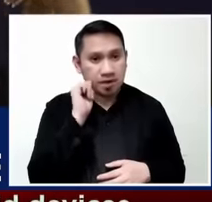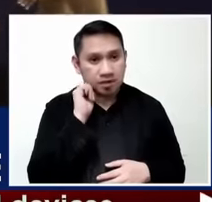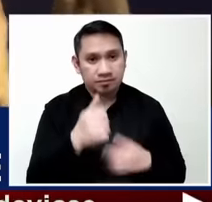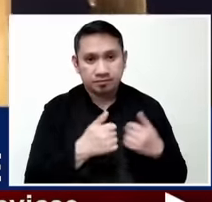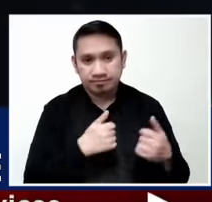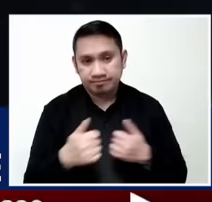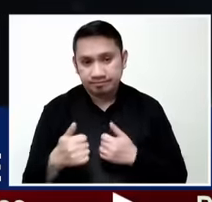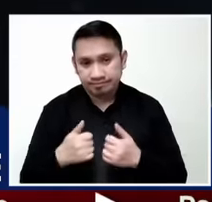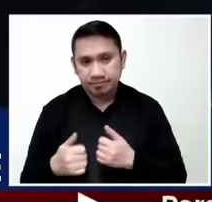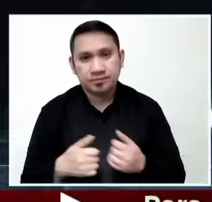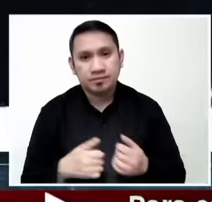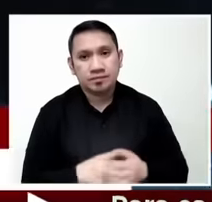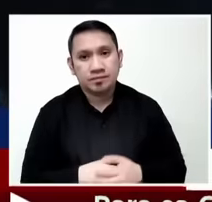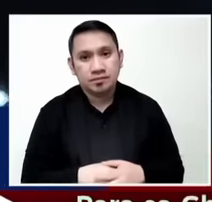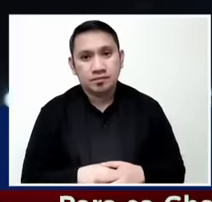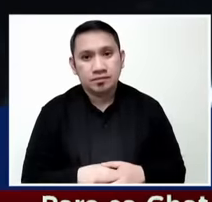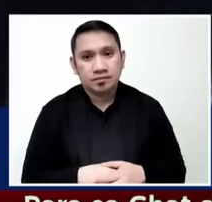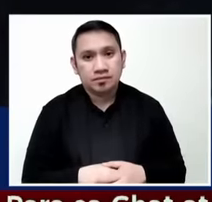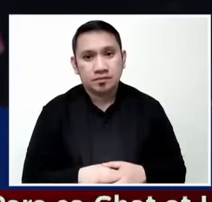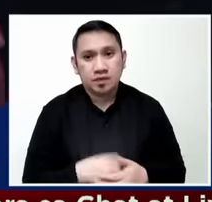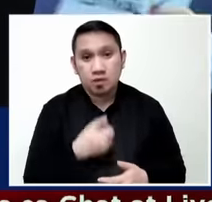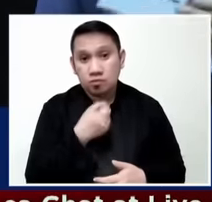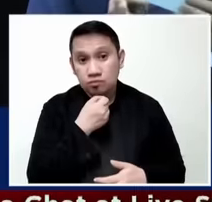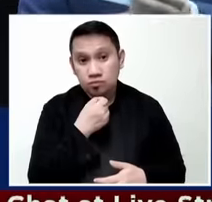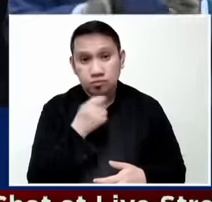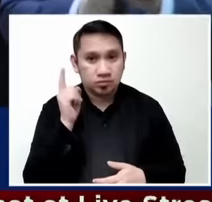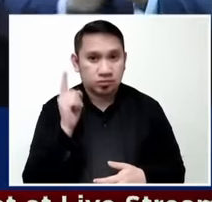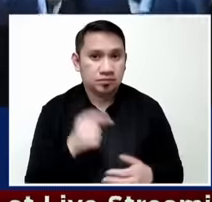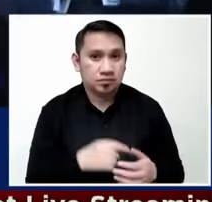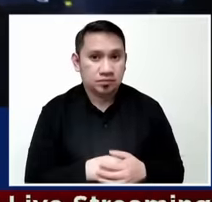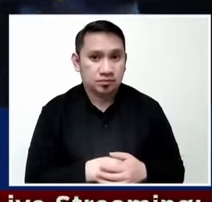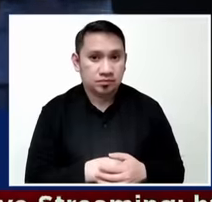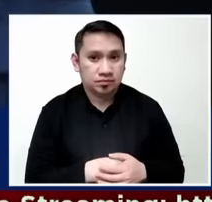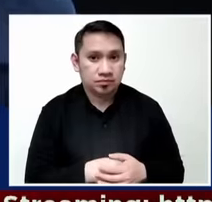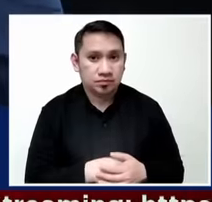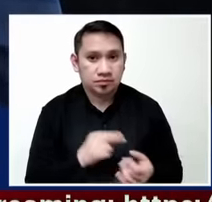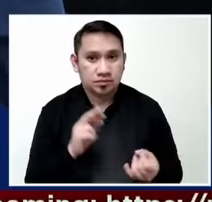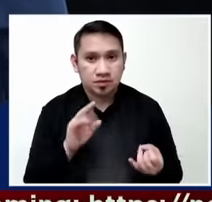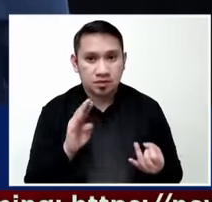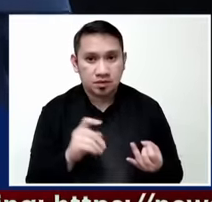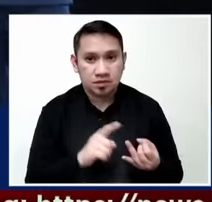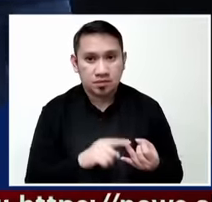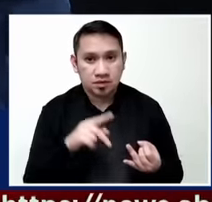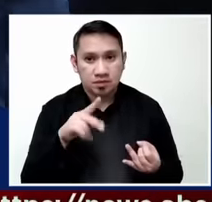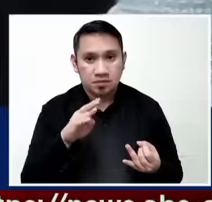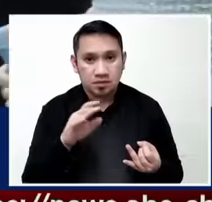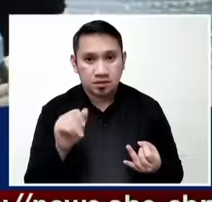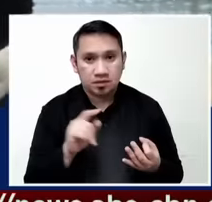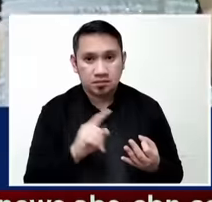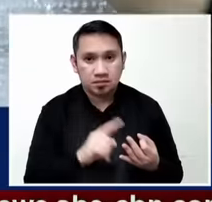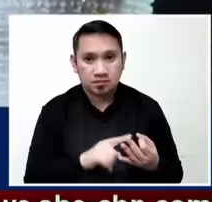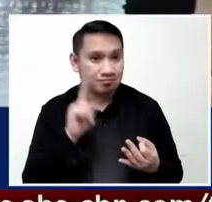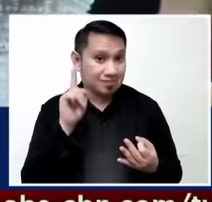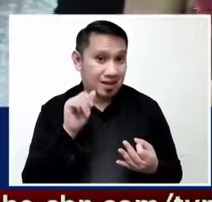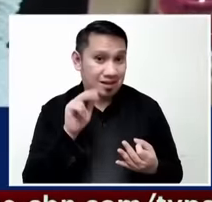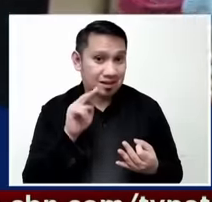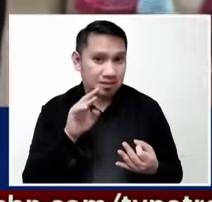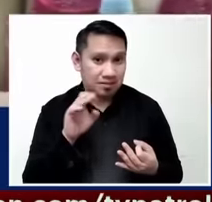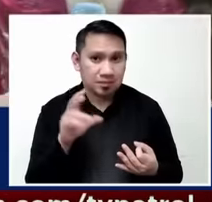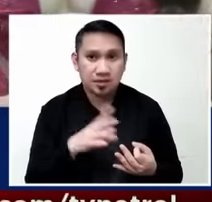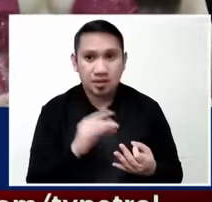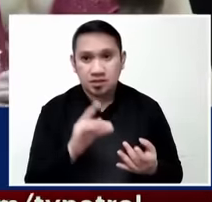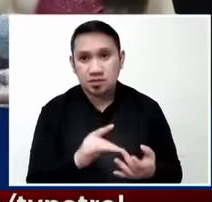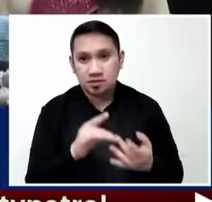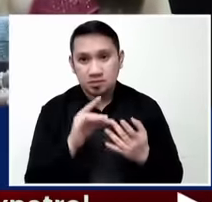Philippines crown. Host ng show ang mga beauty queens na sina Rabia Mateo, Bea Gomez at Annabelle McDonald. Special guest ang reigning